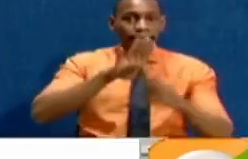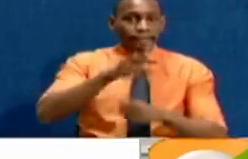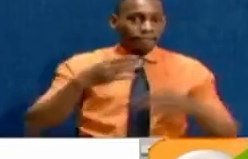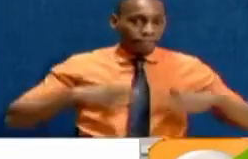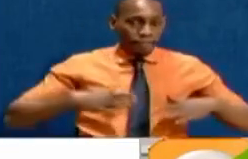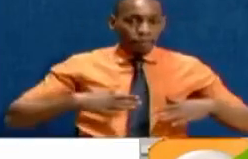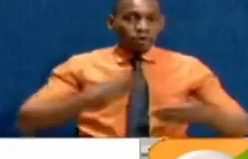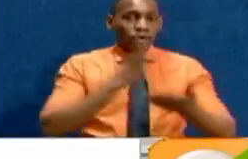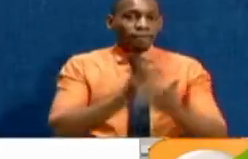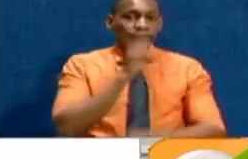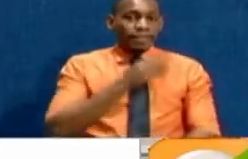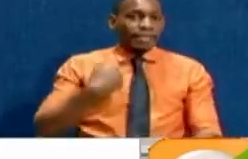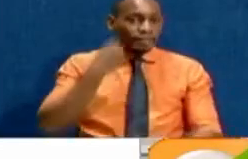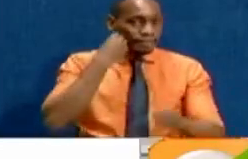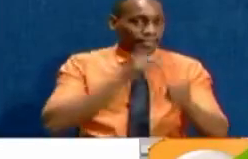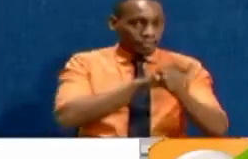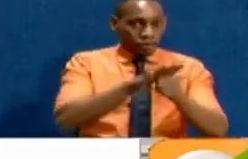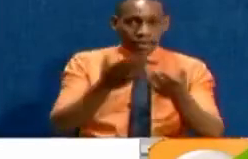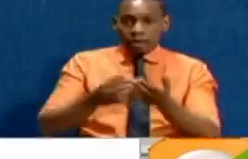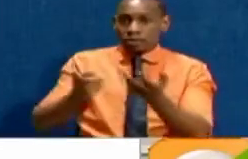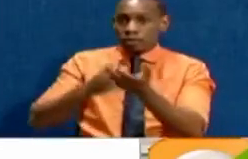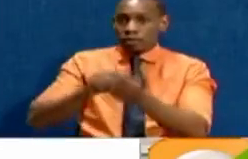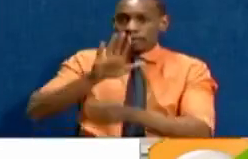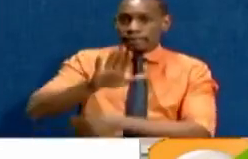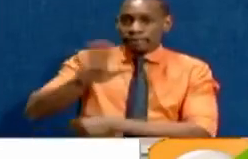1,395 people have tested positive, bringing to